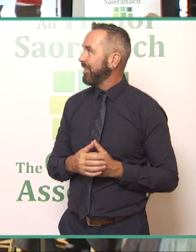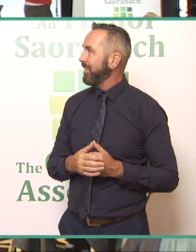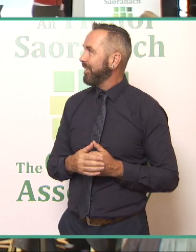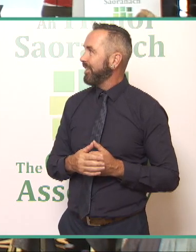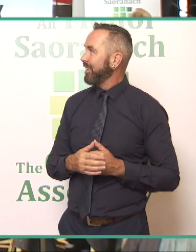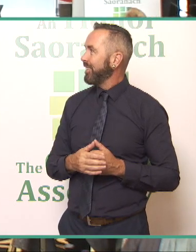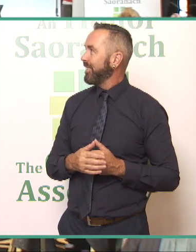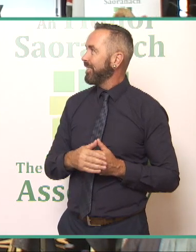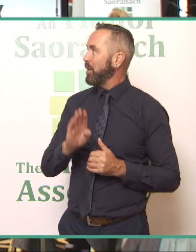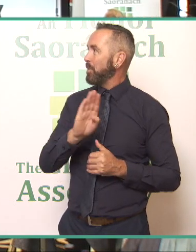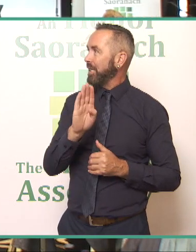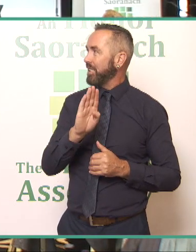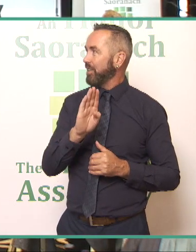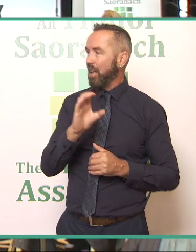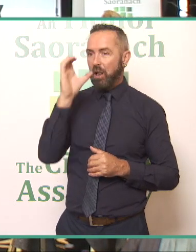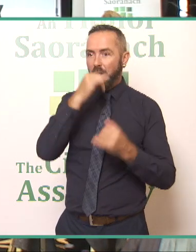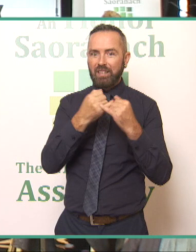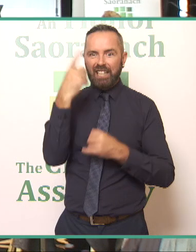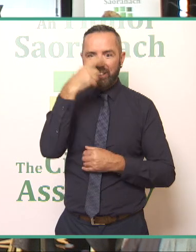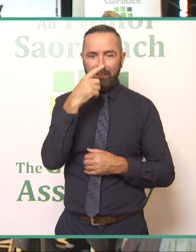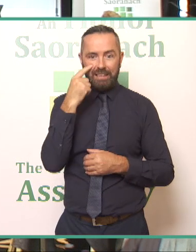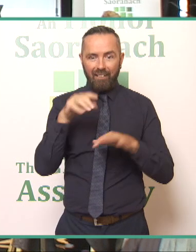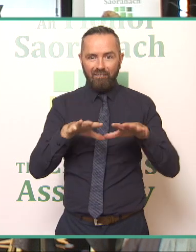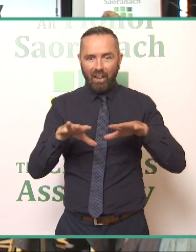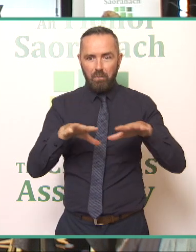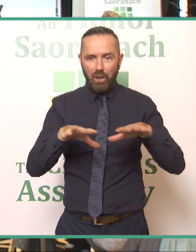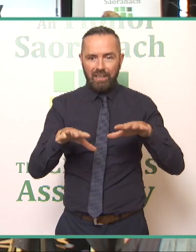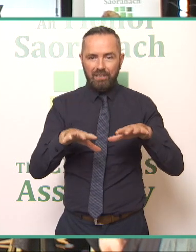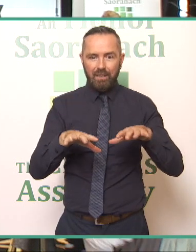20 seconds. That's bacteria. Look at them vibrating. Our soil is